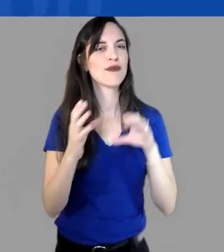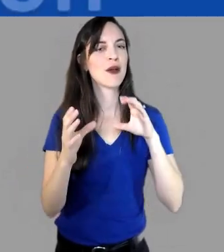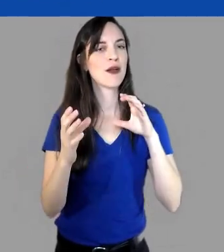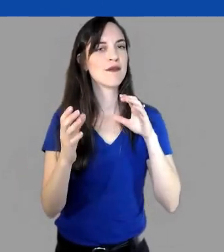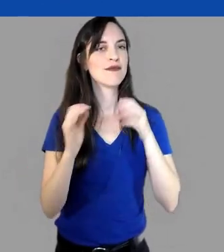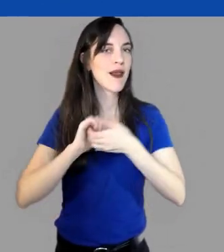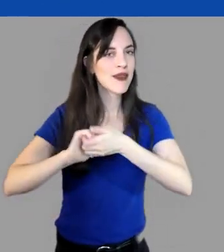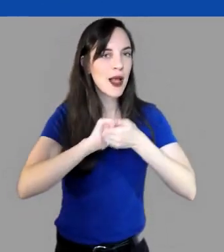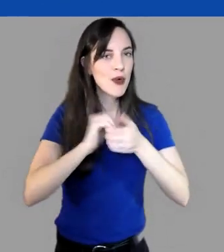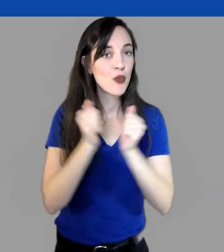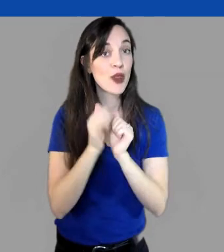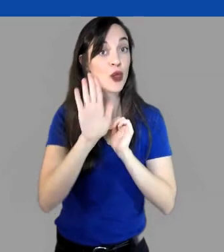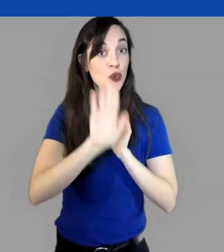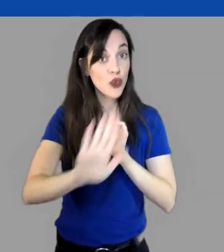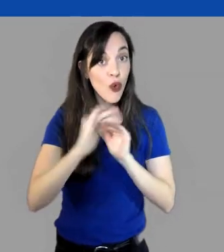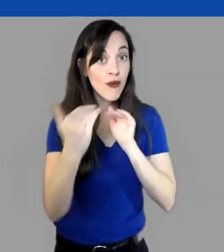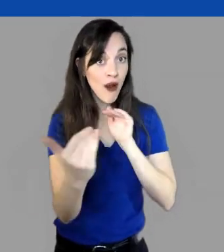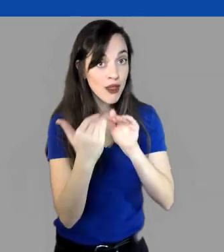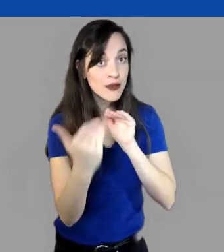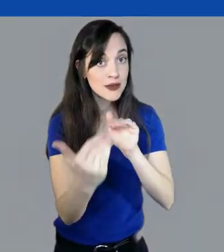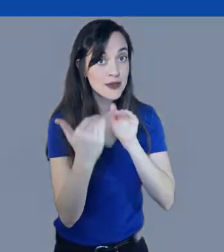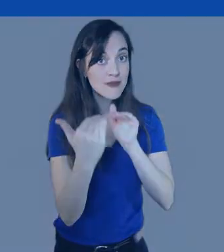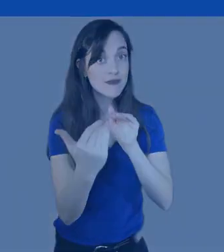used to collaborate with your colleagues